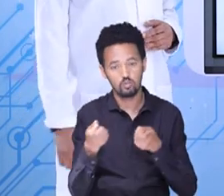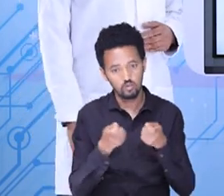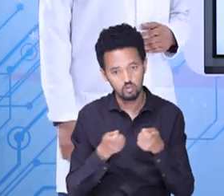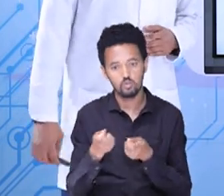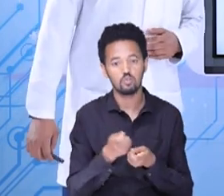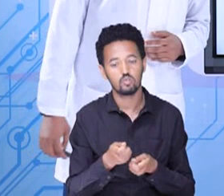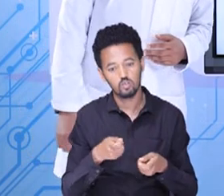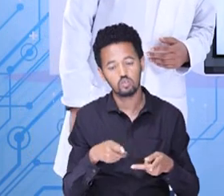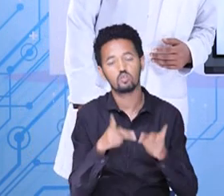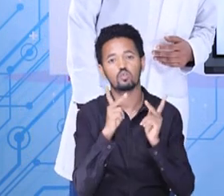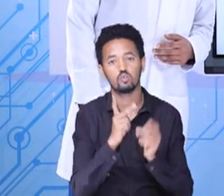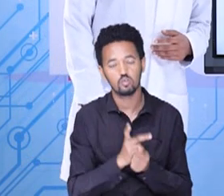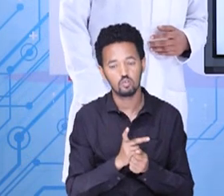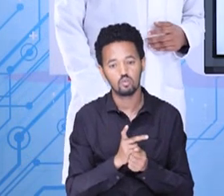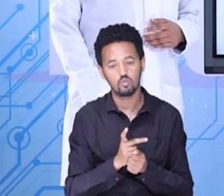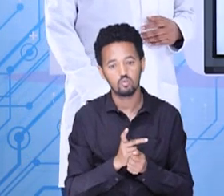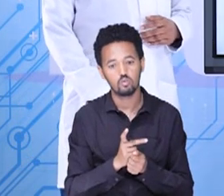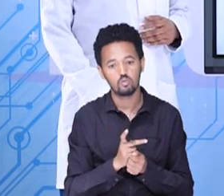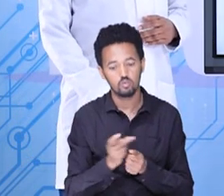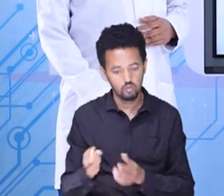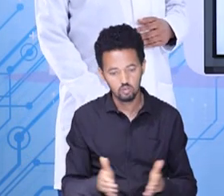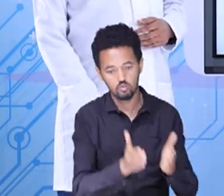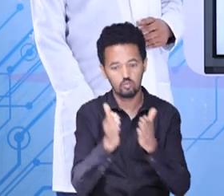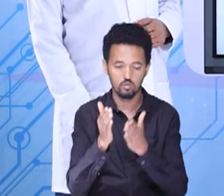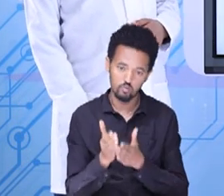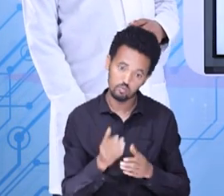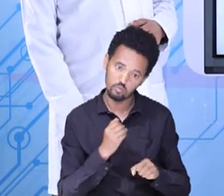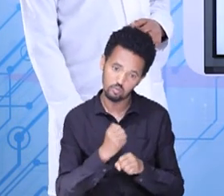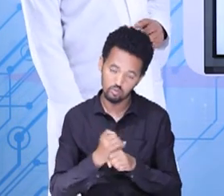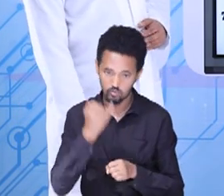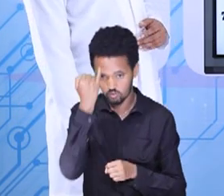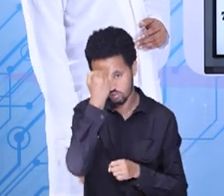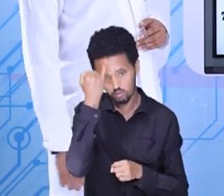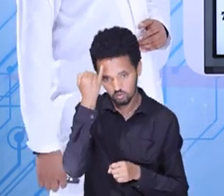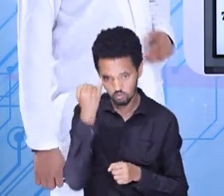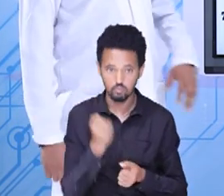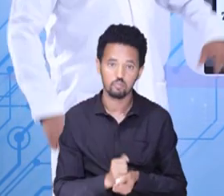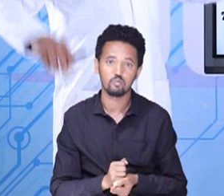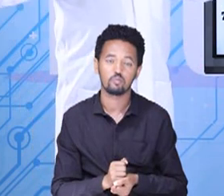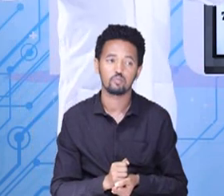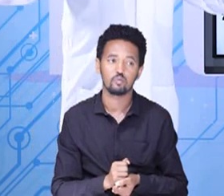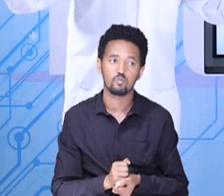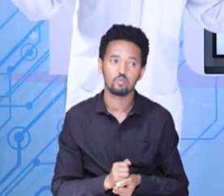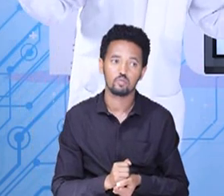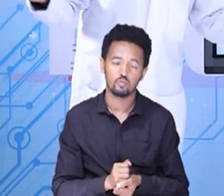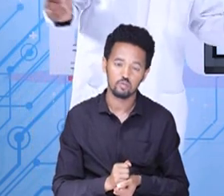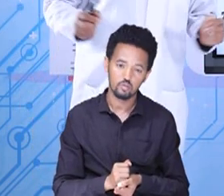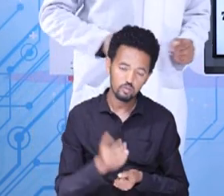because the road was built by Italy during occupation.